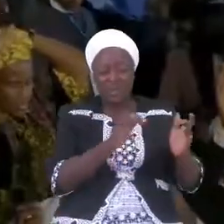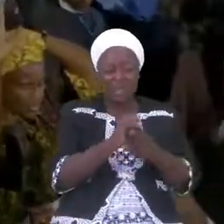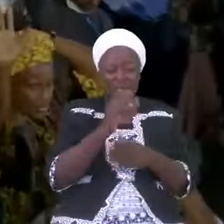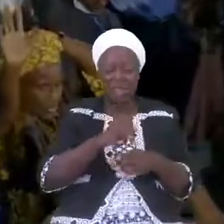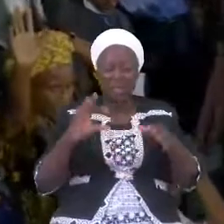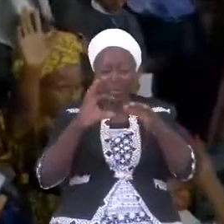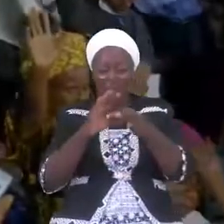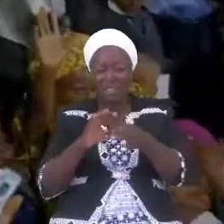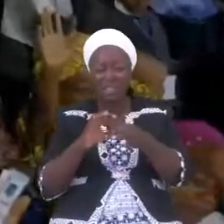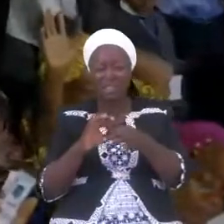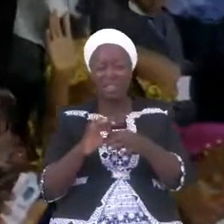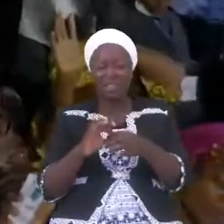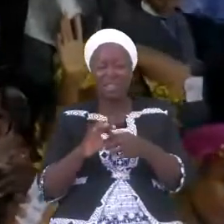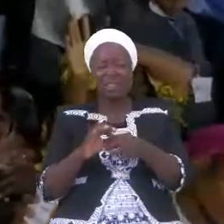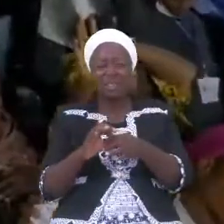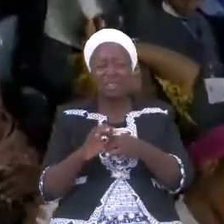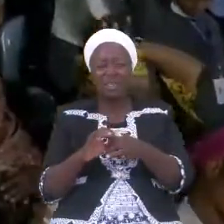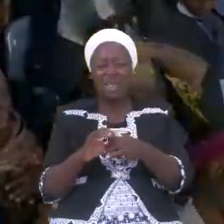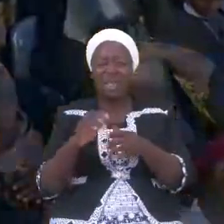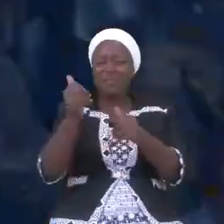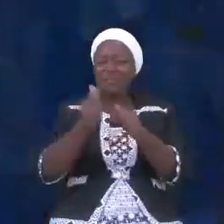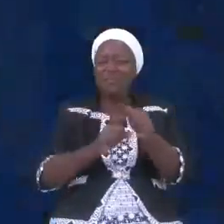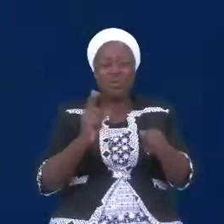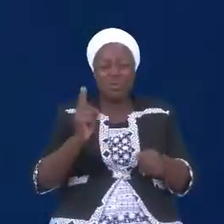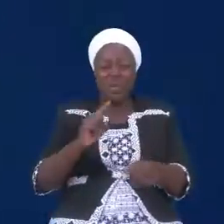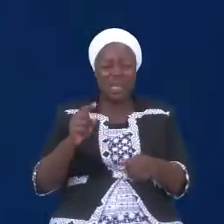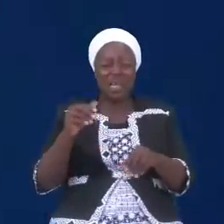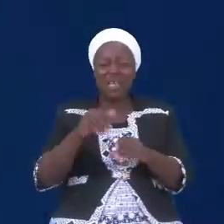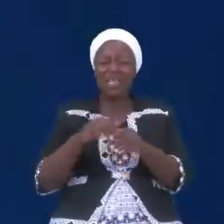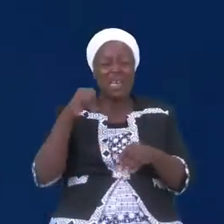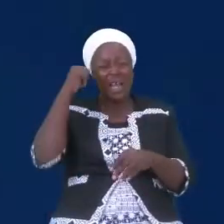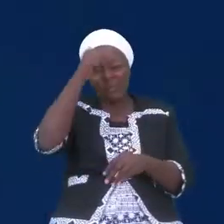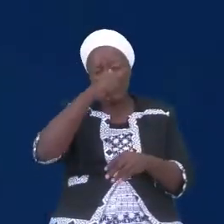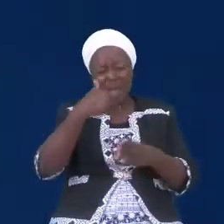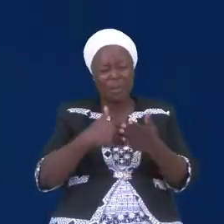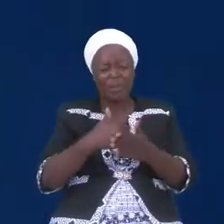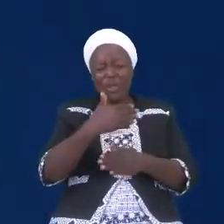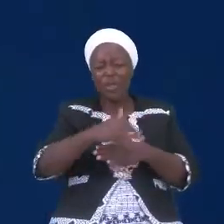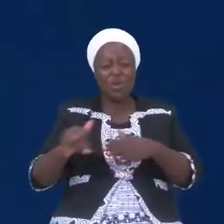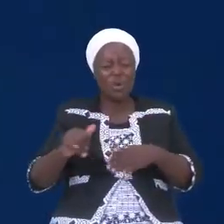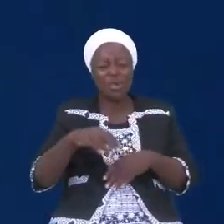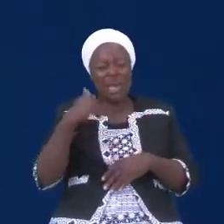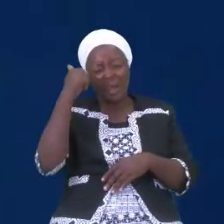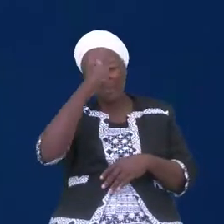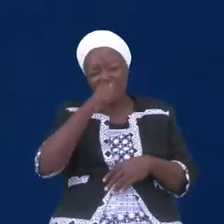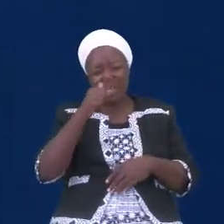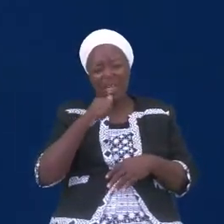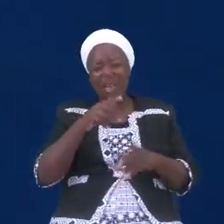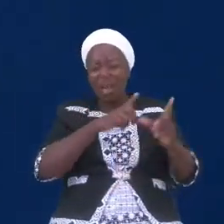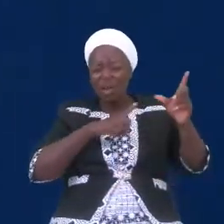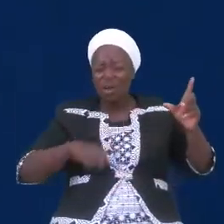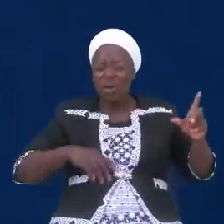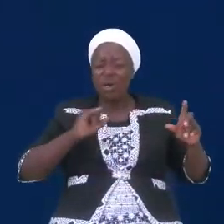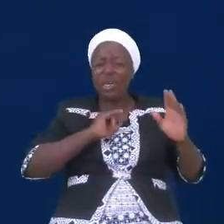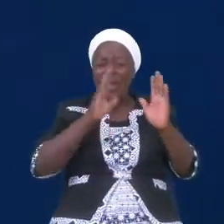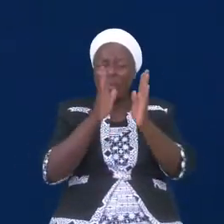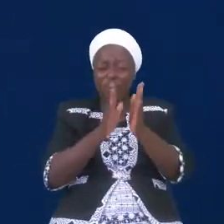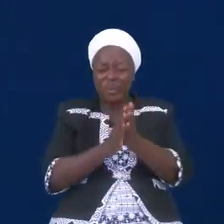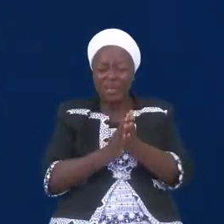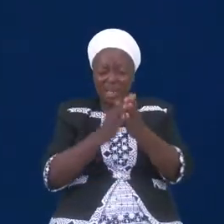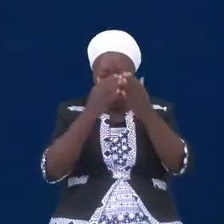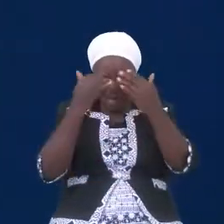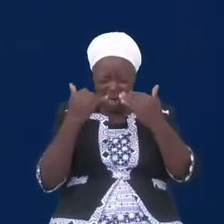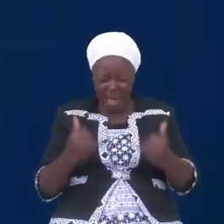connected all over Africa, beyond Africa. Lord, I pray right now,